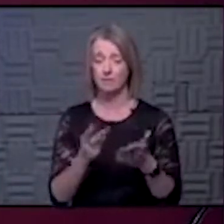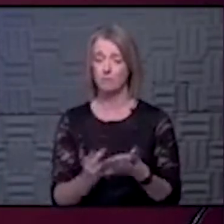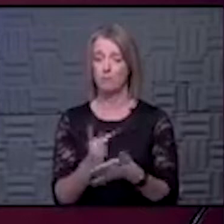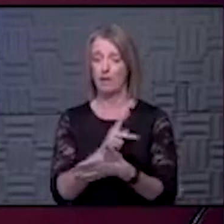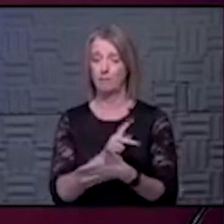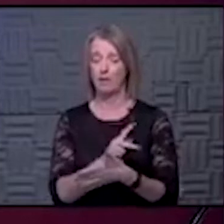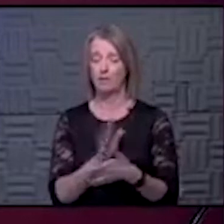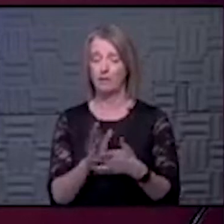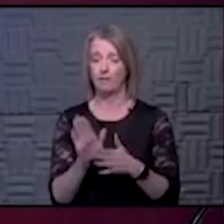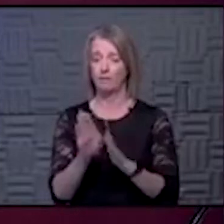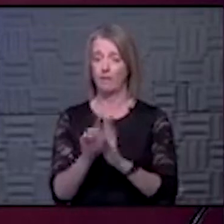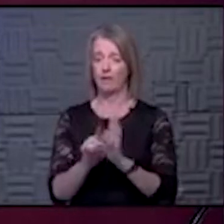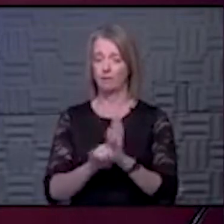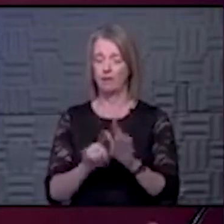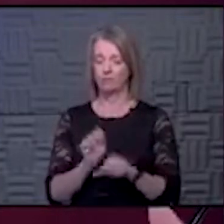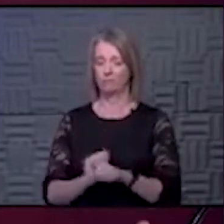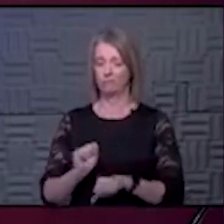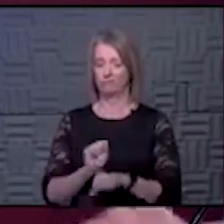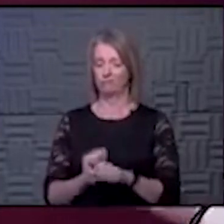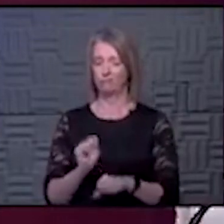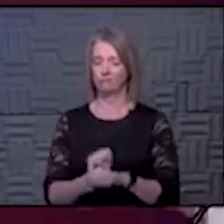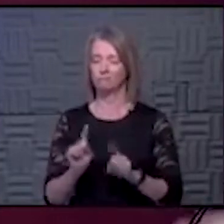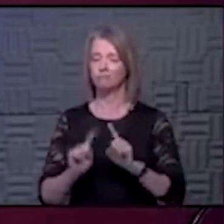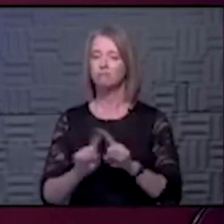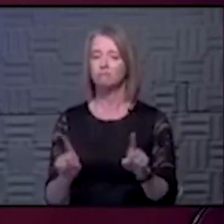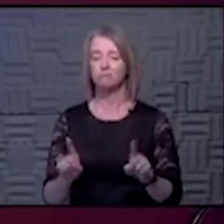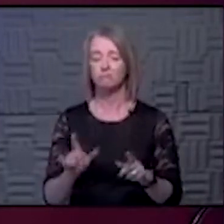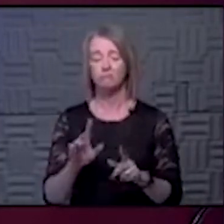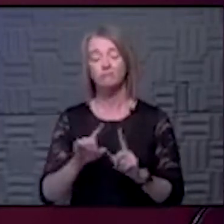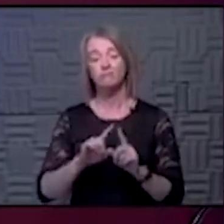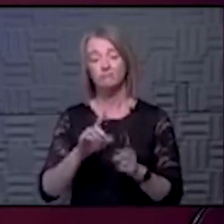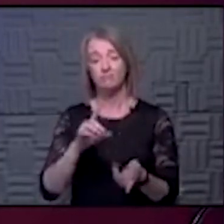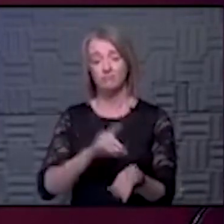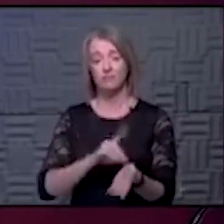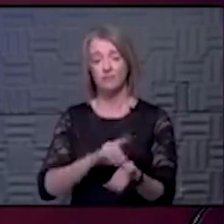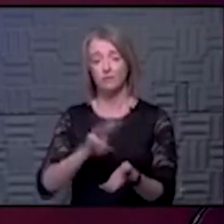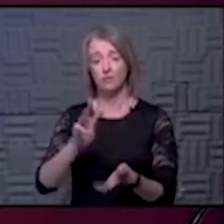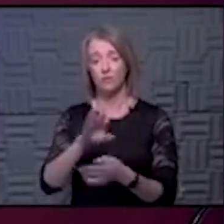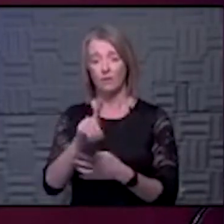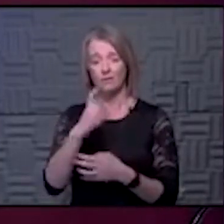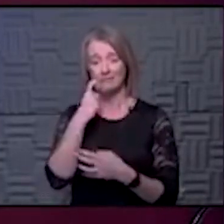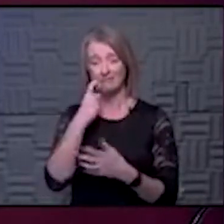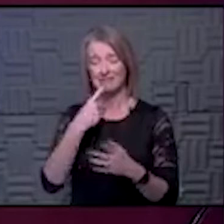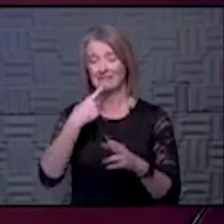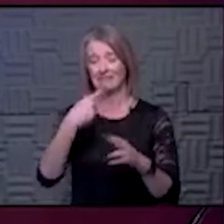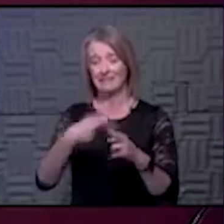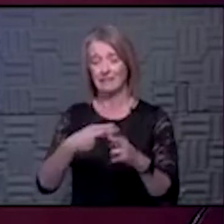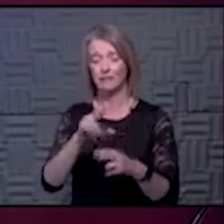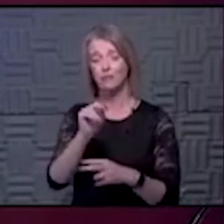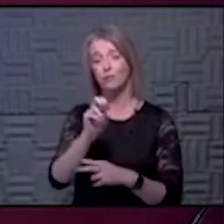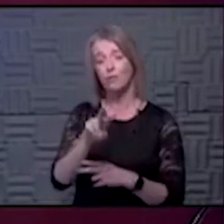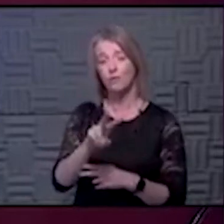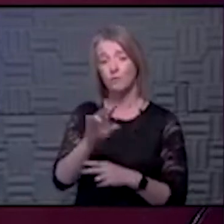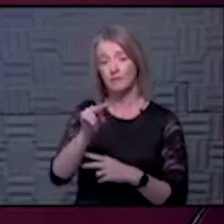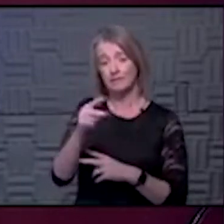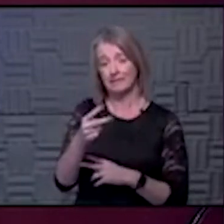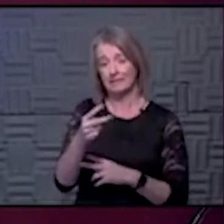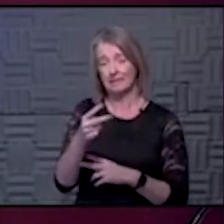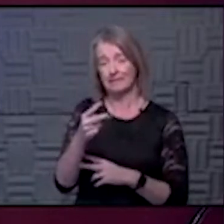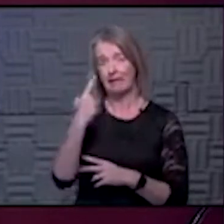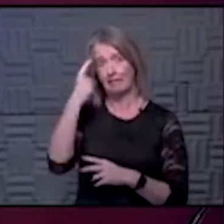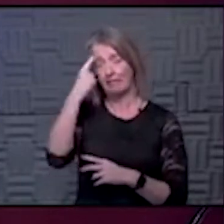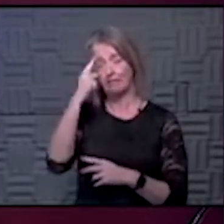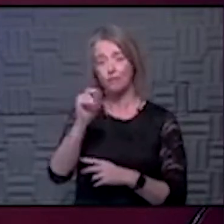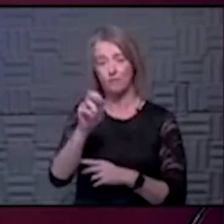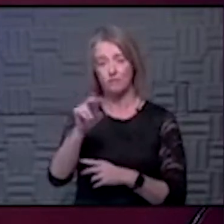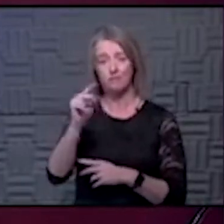in the background. Couple of, as Dr. Wild put it, a couple of fun facts. As of November the 2nd, I believe it